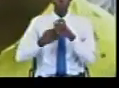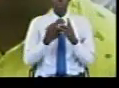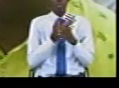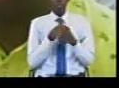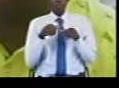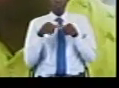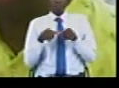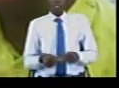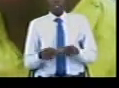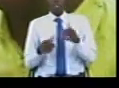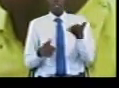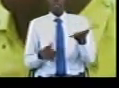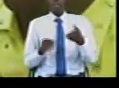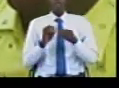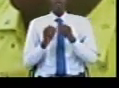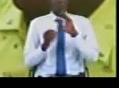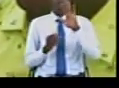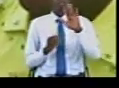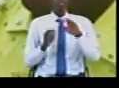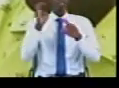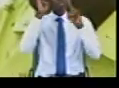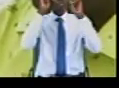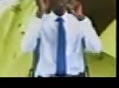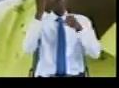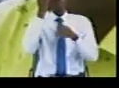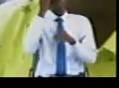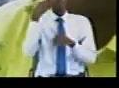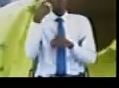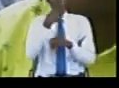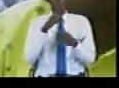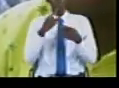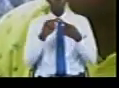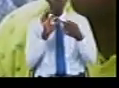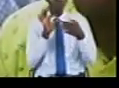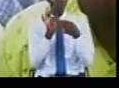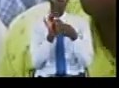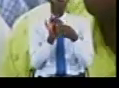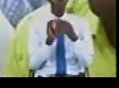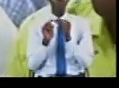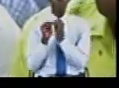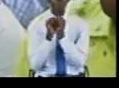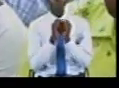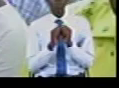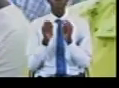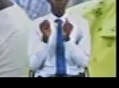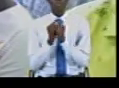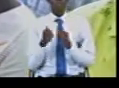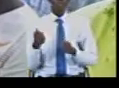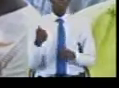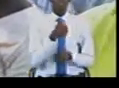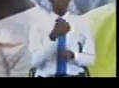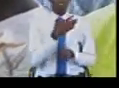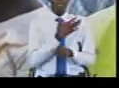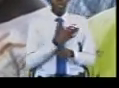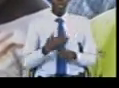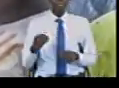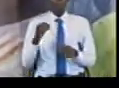Number five, he knew who to engage along with himself. And he chose them so that